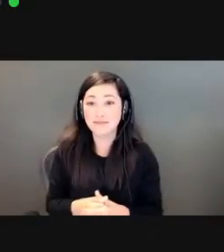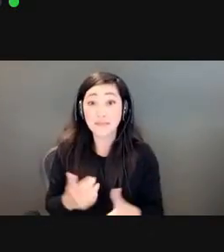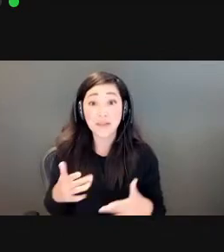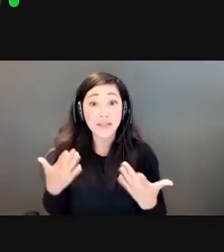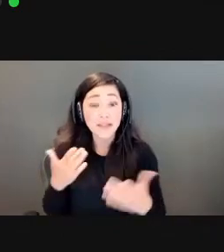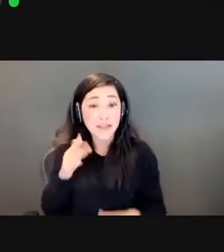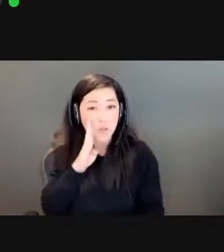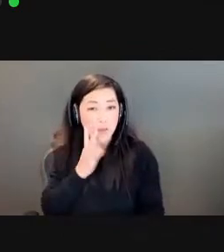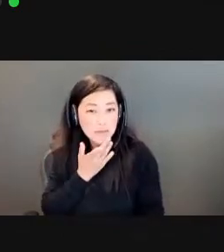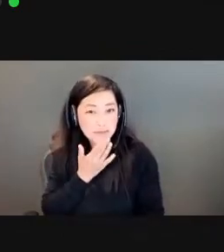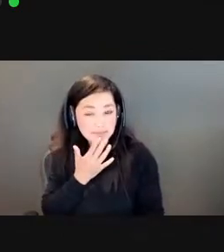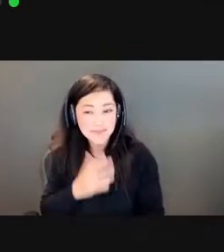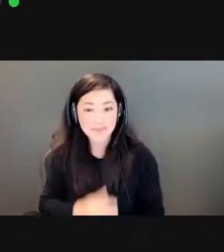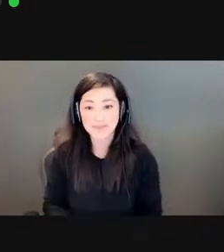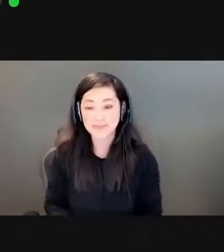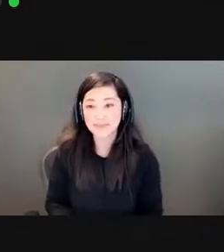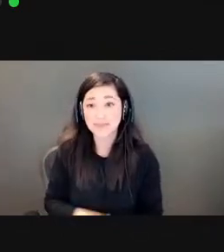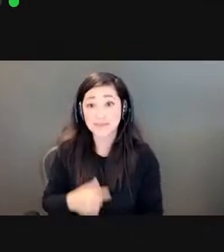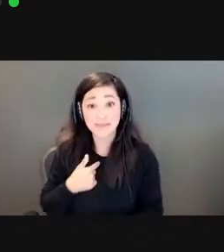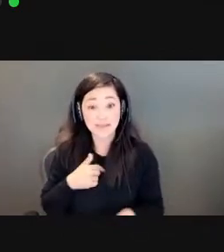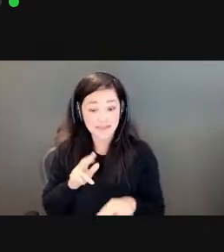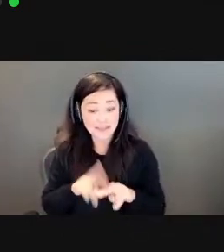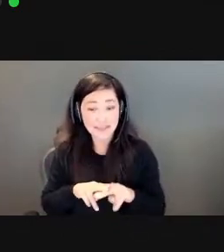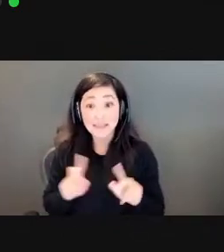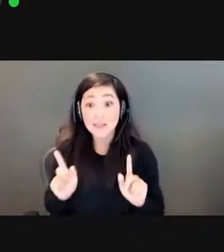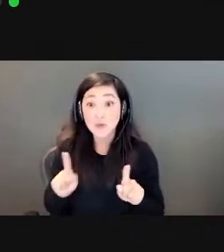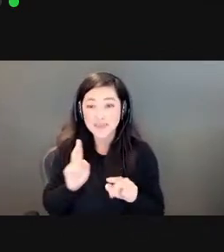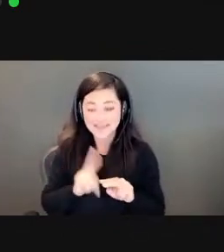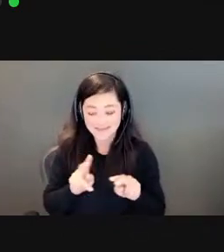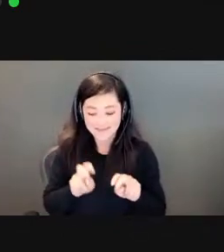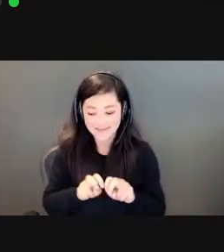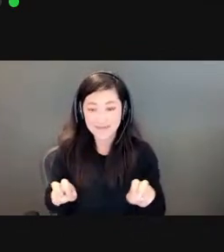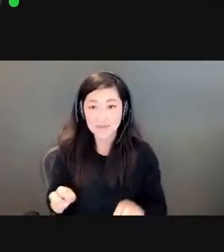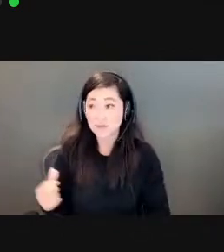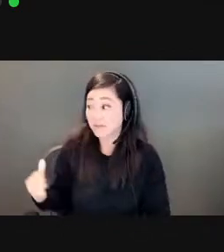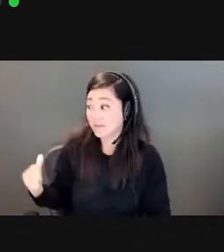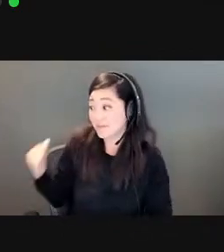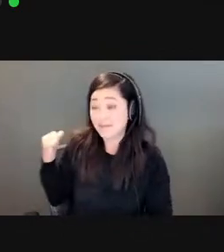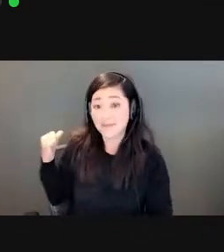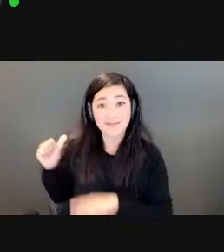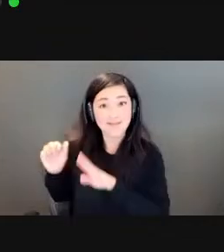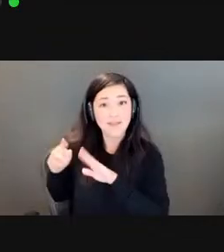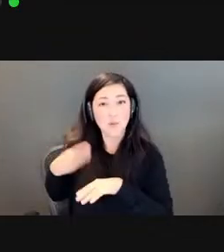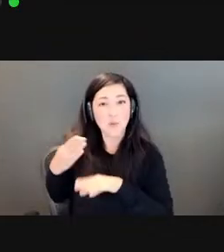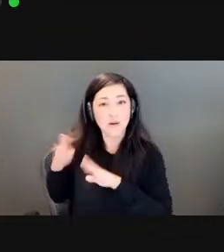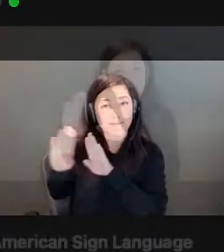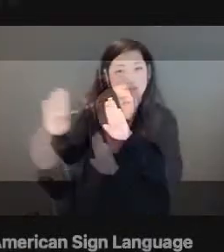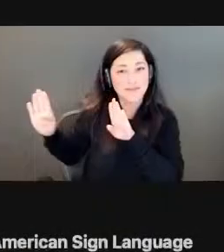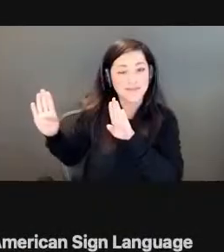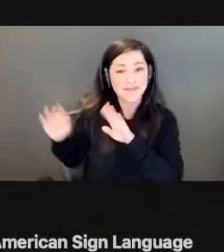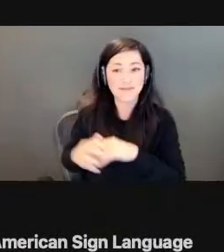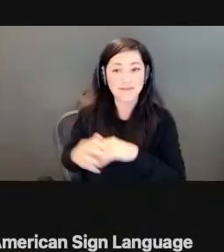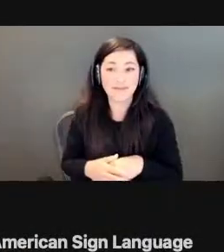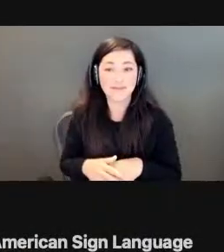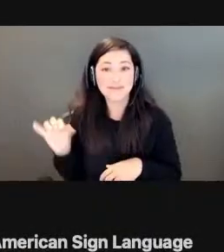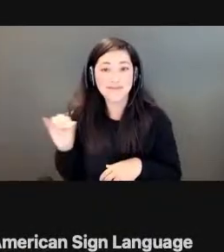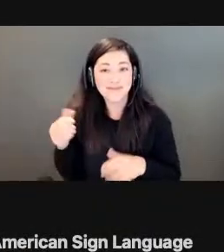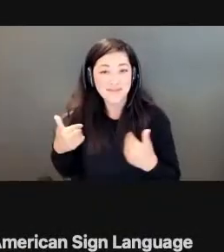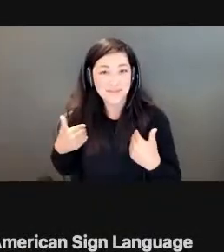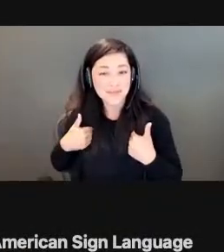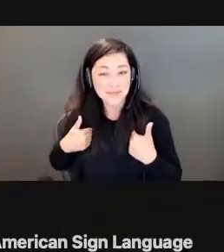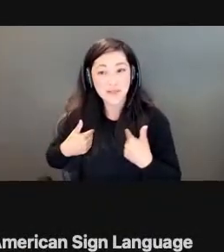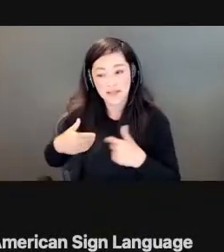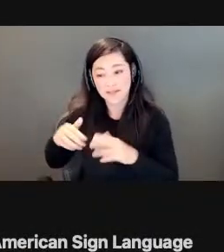light brown. I'm sitting on a couch. Behind me is a white wall and a